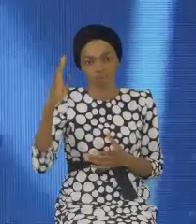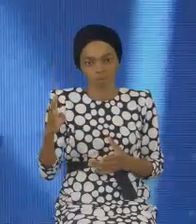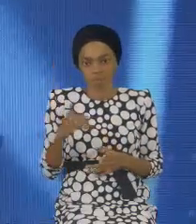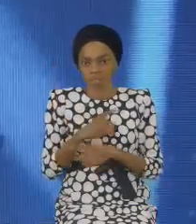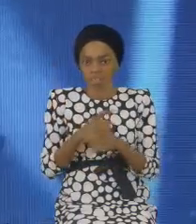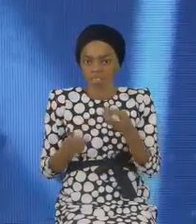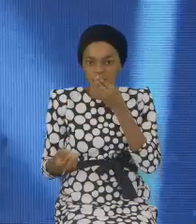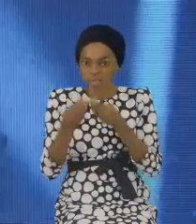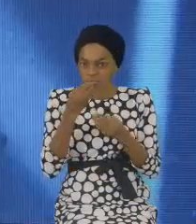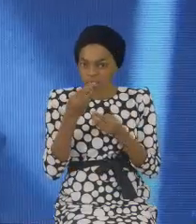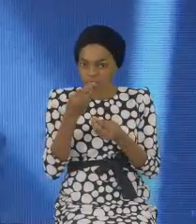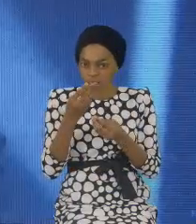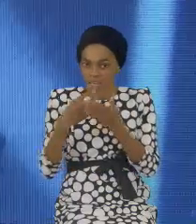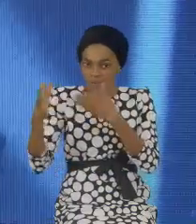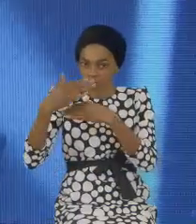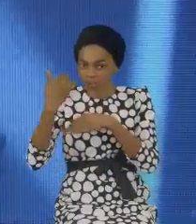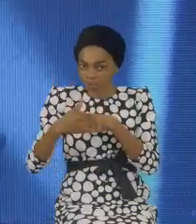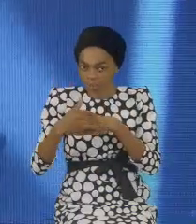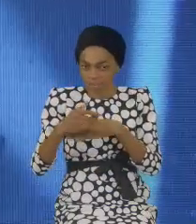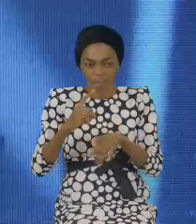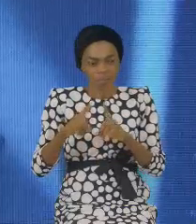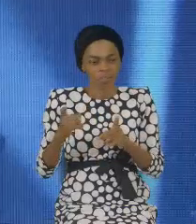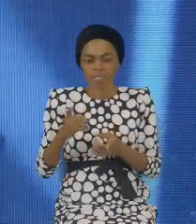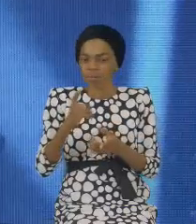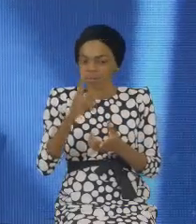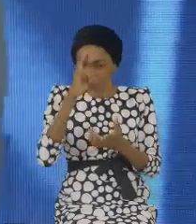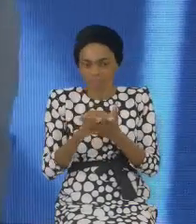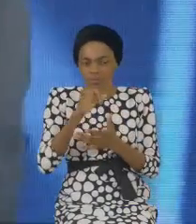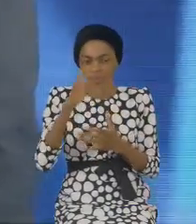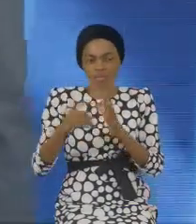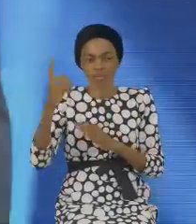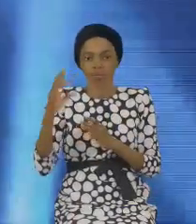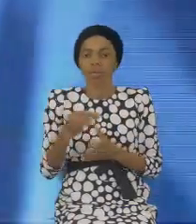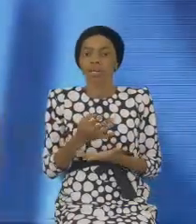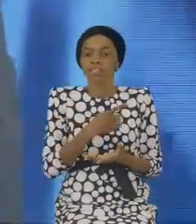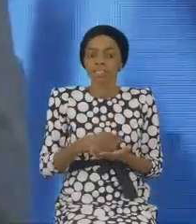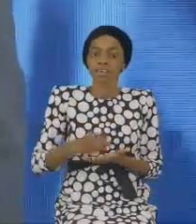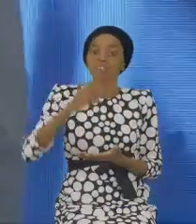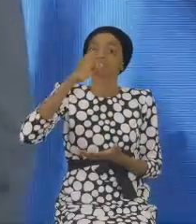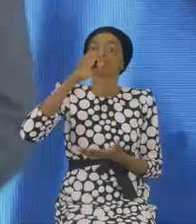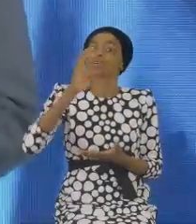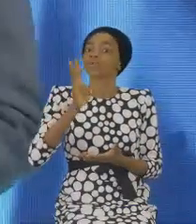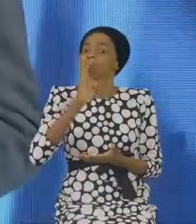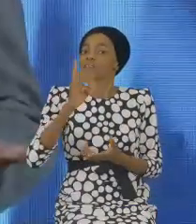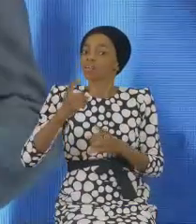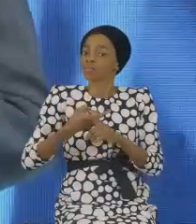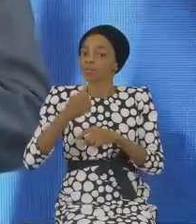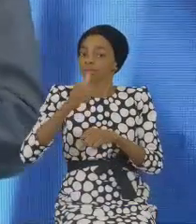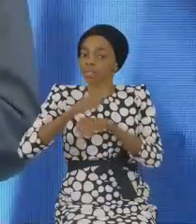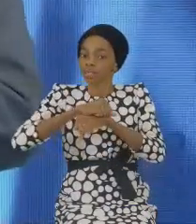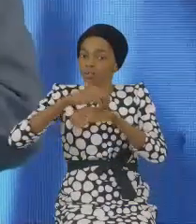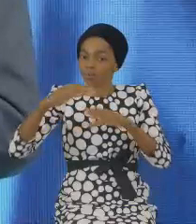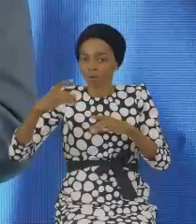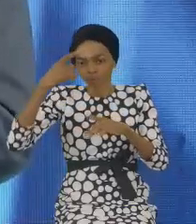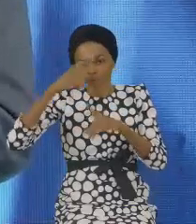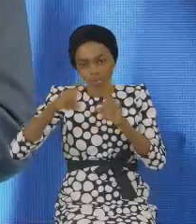the manna, they believed not in God. They drank the water out of the rock, they believed